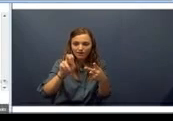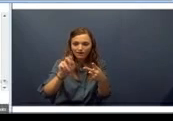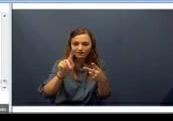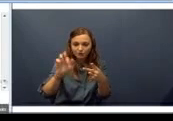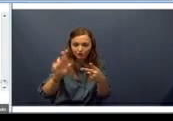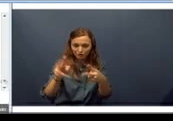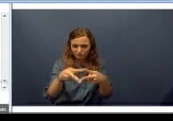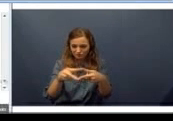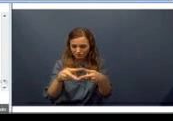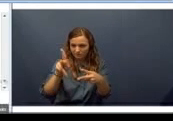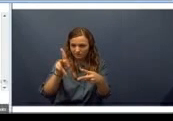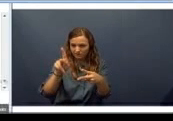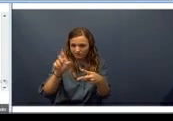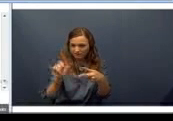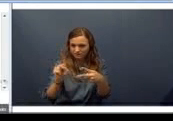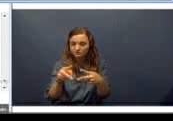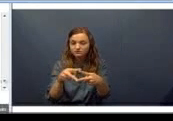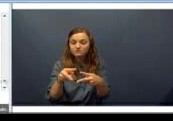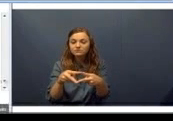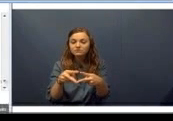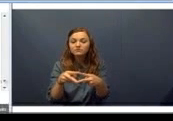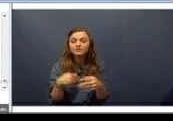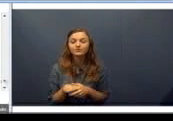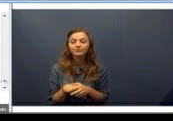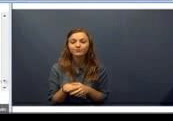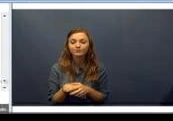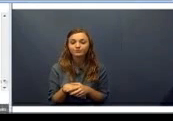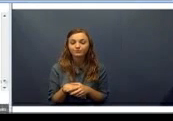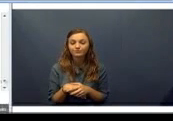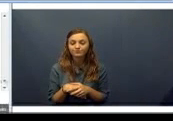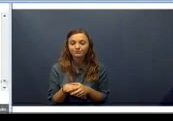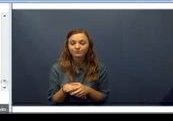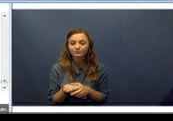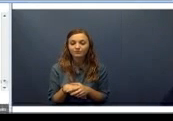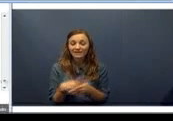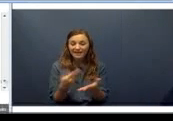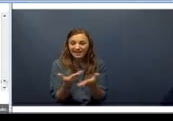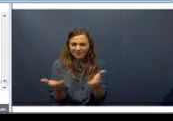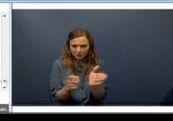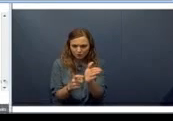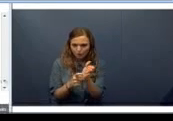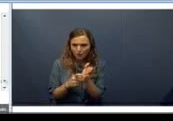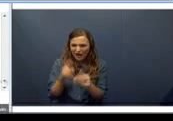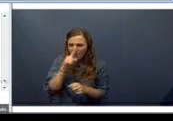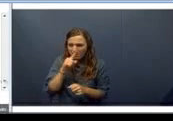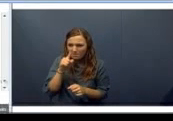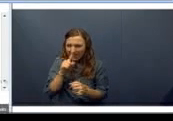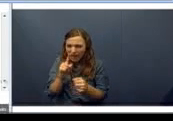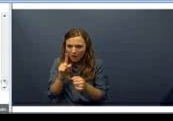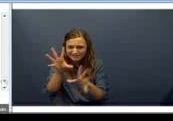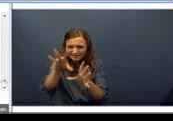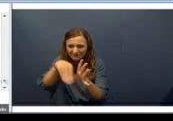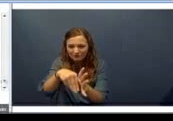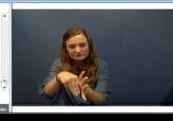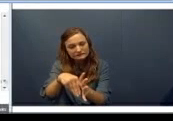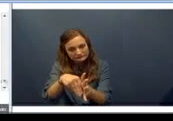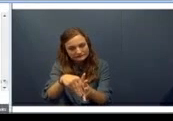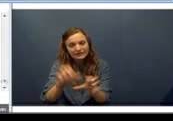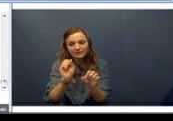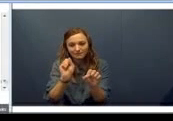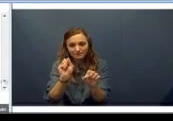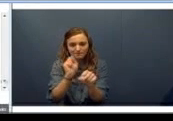websites. And the primary barriers that you'll come across if you're a keyboard-only user are things that absolutely require